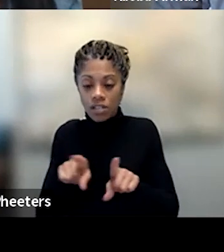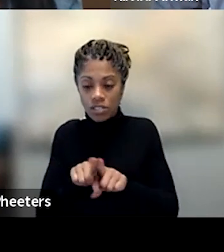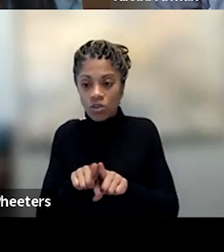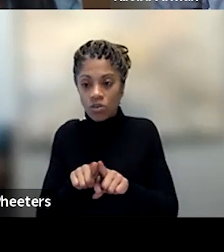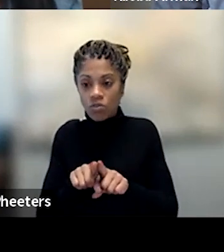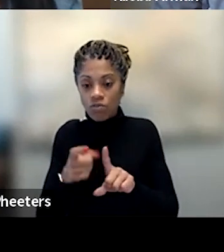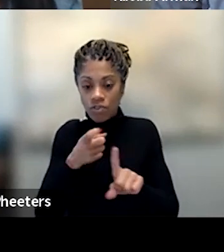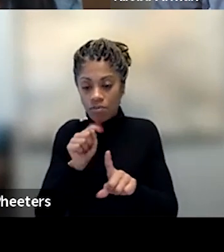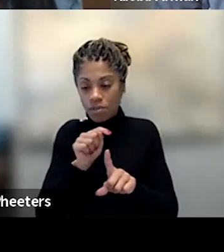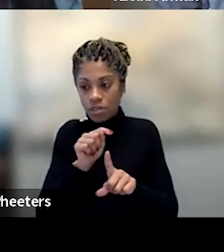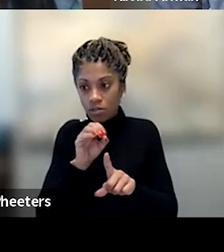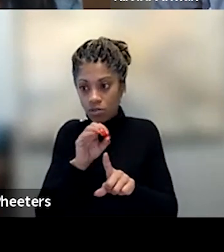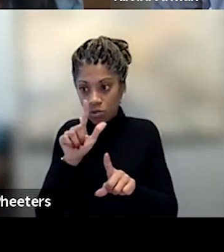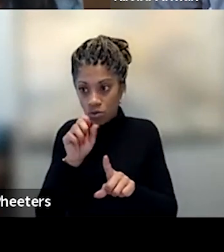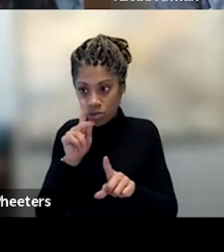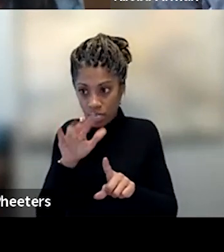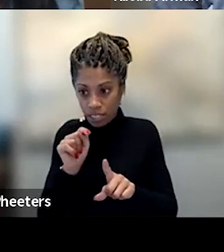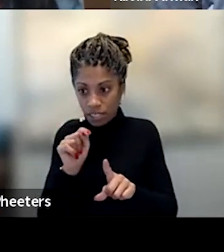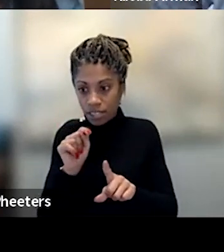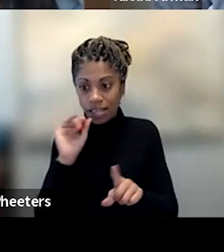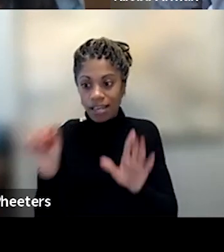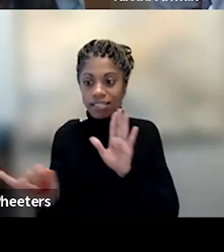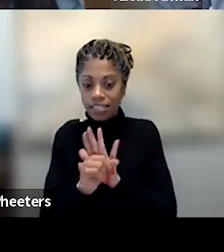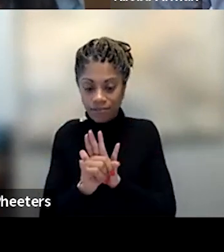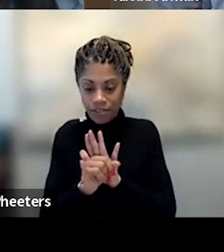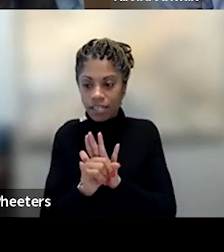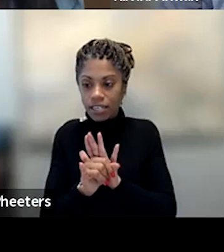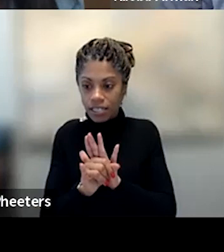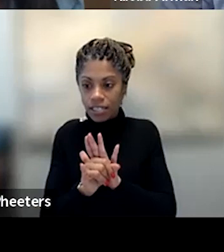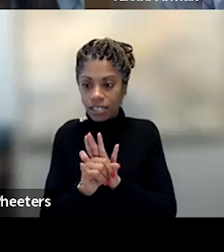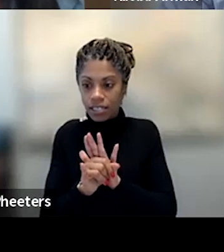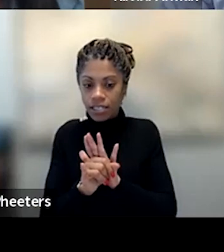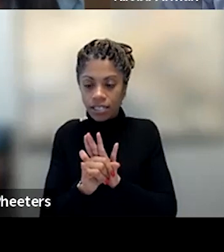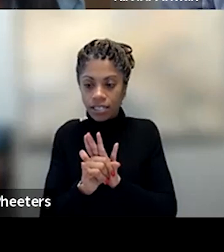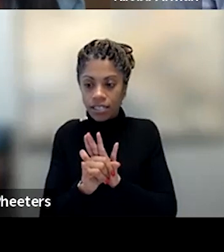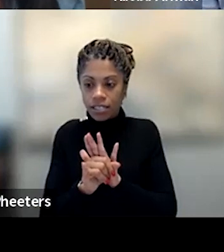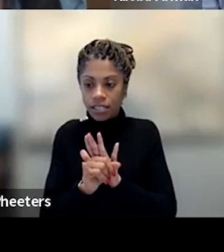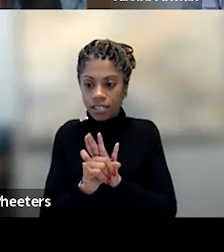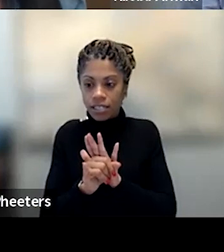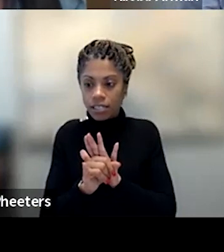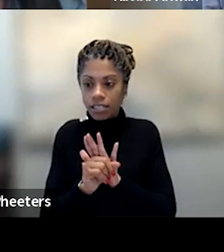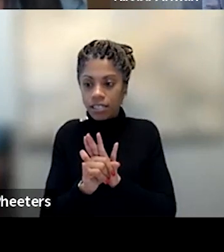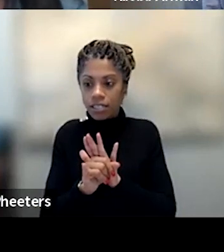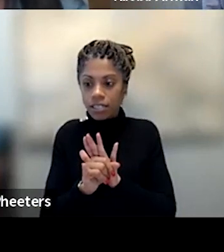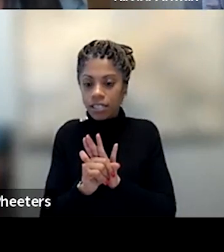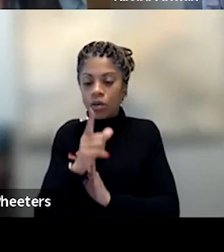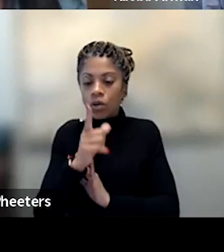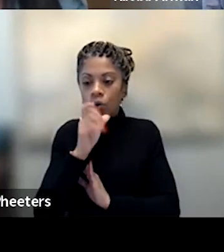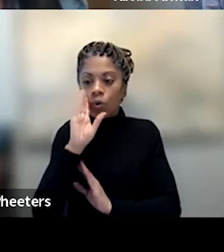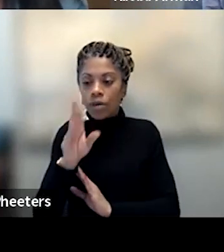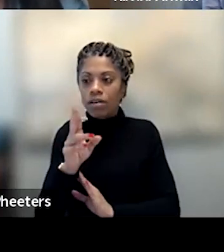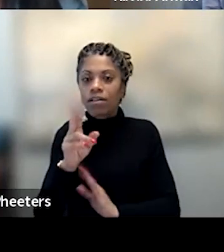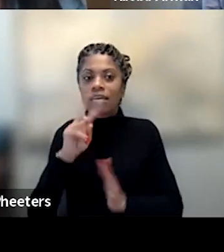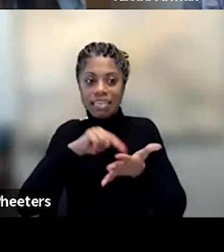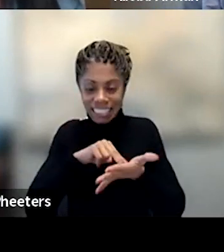basically outlining, identifying several folks across the foundation who will very intentionally use their